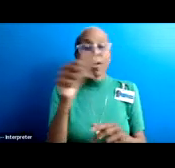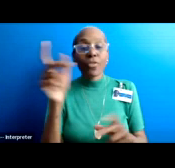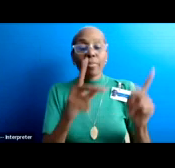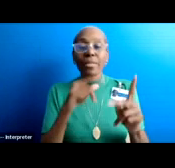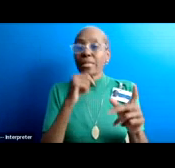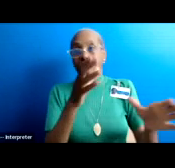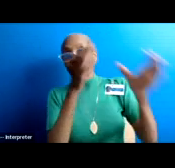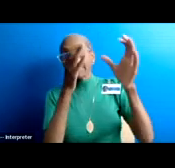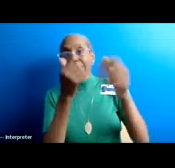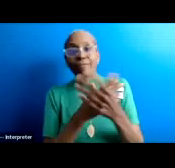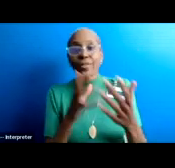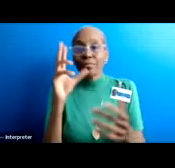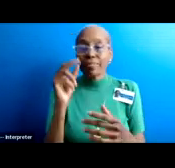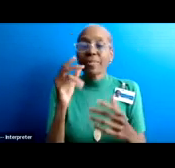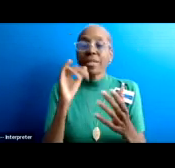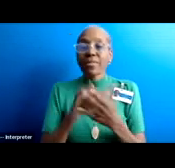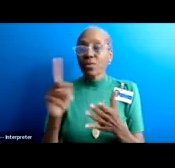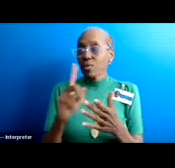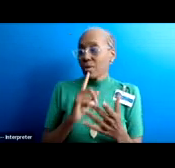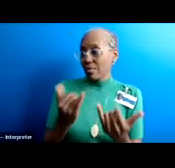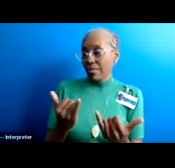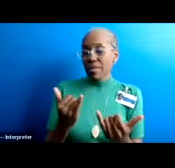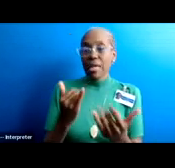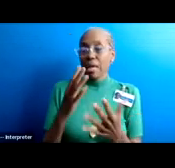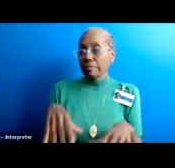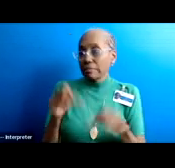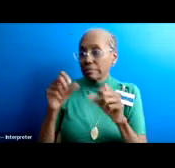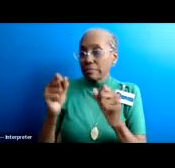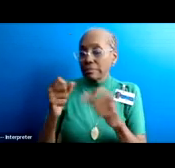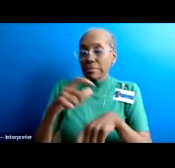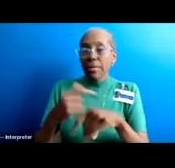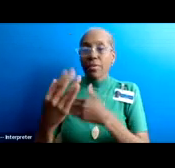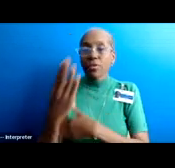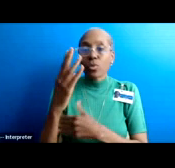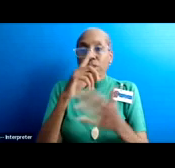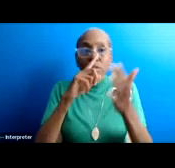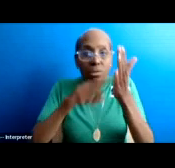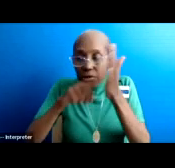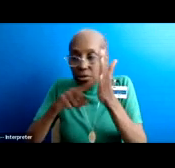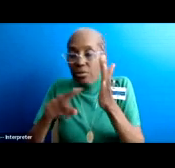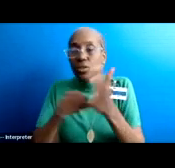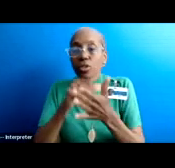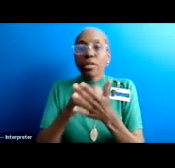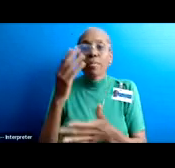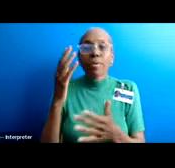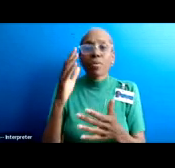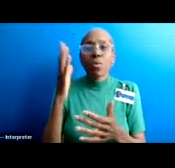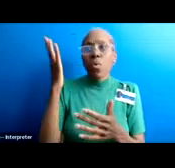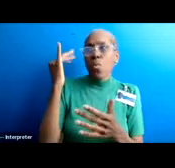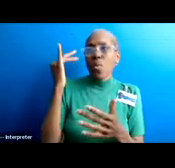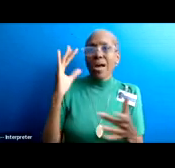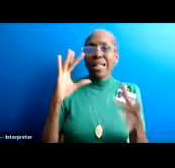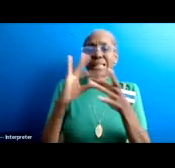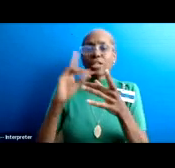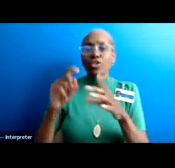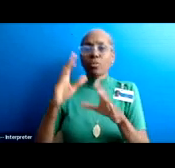you know everything. And so that's where I am. I just spent some time this morning looking up why links should be set to